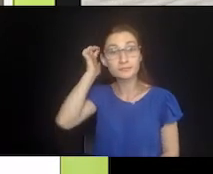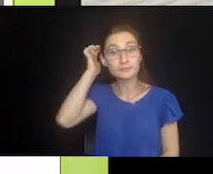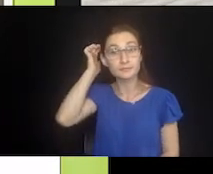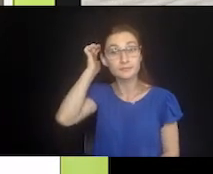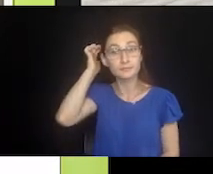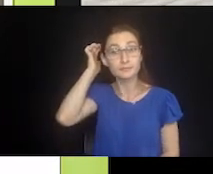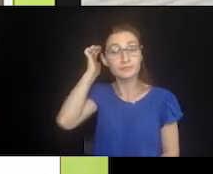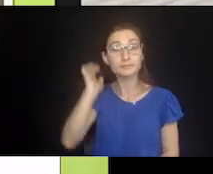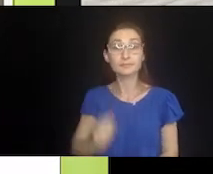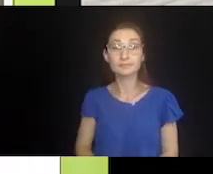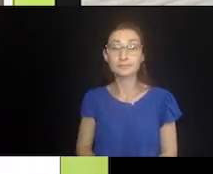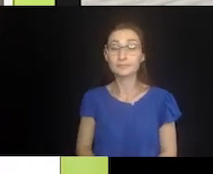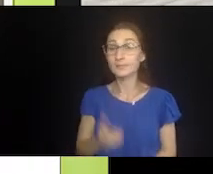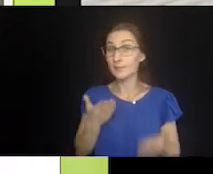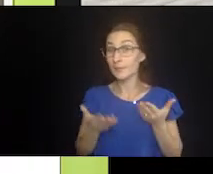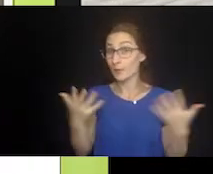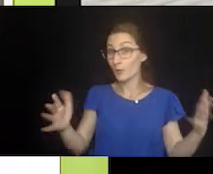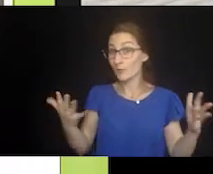some may